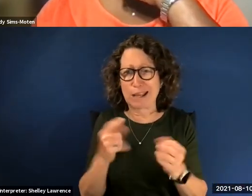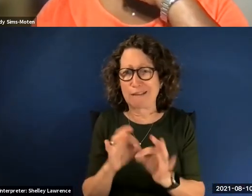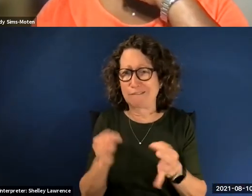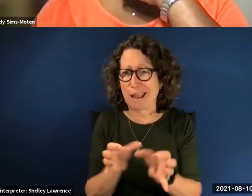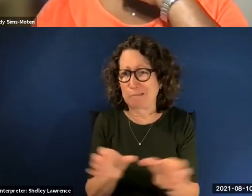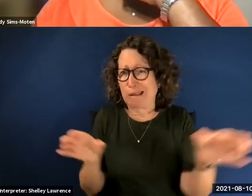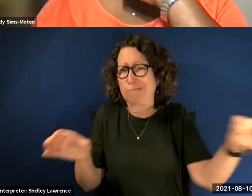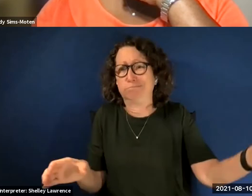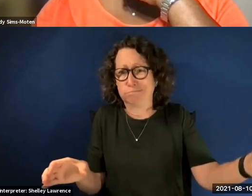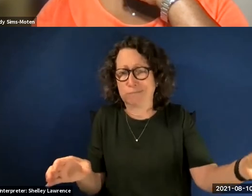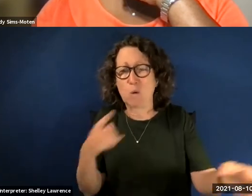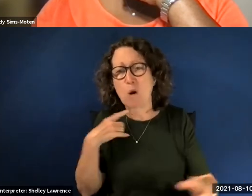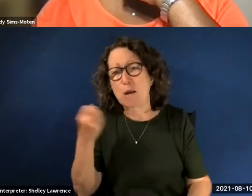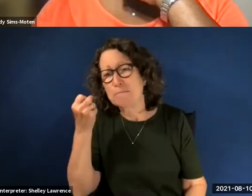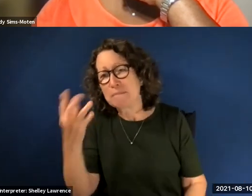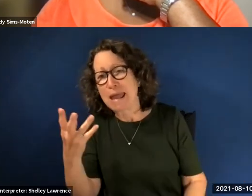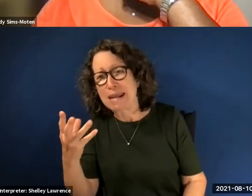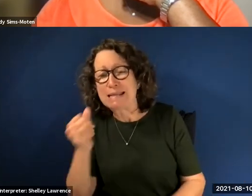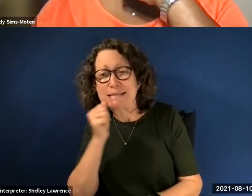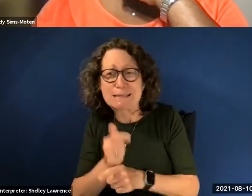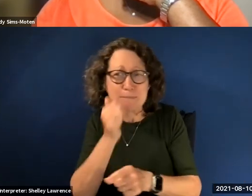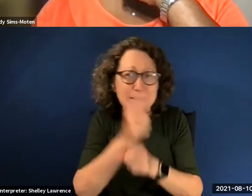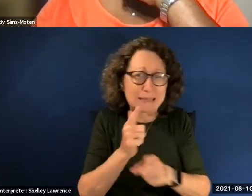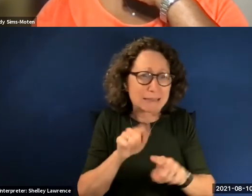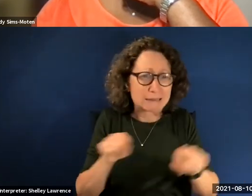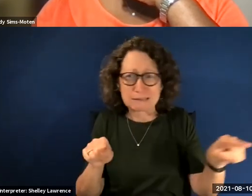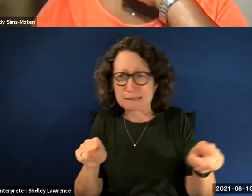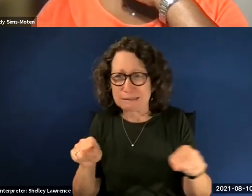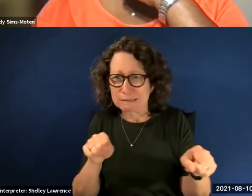family where many siblings attend.